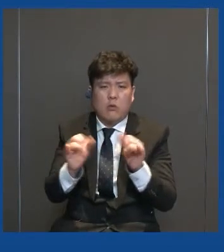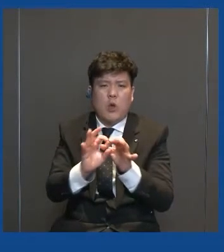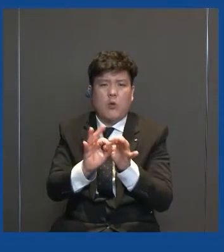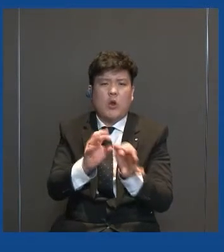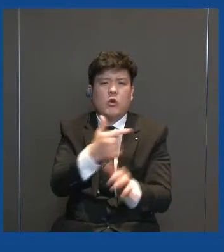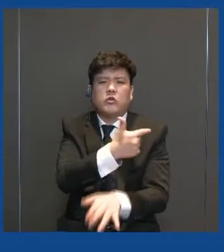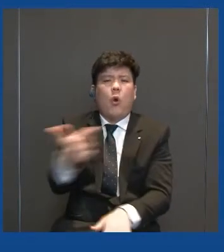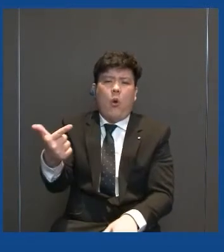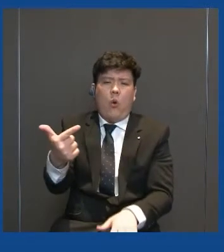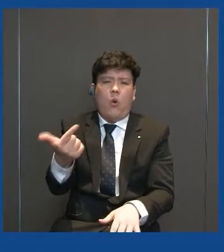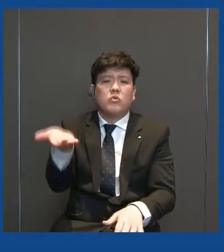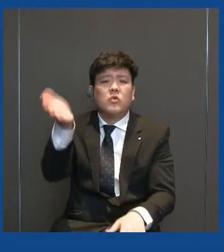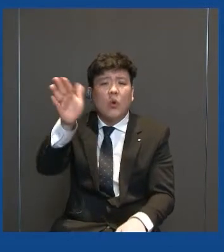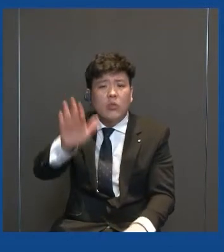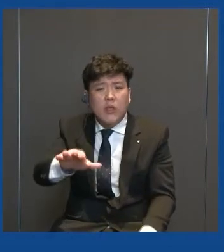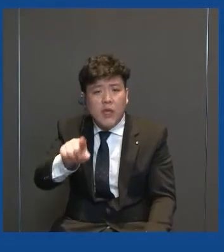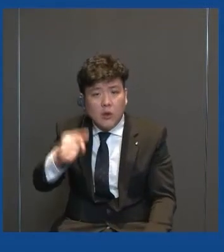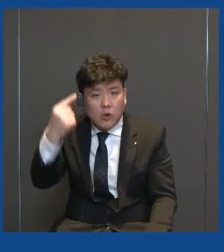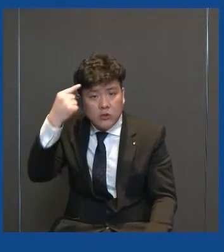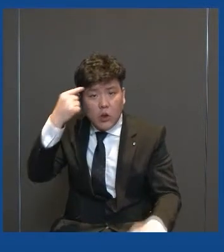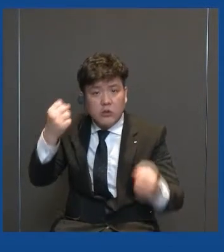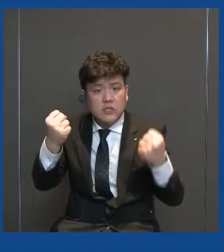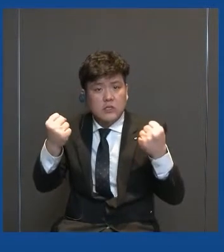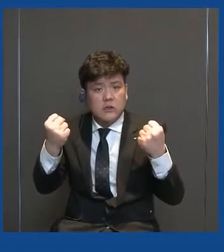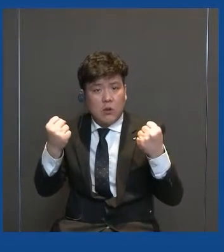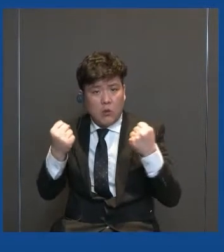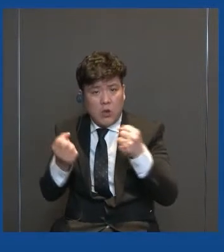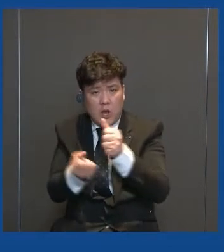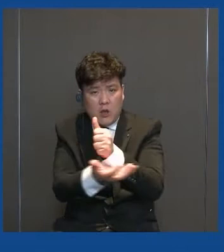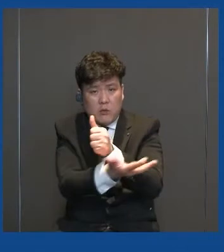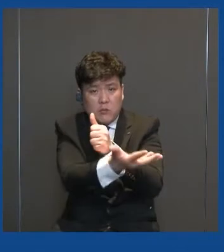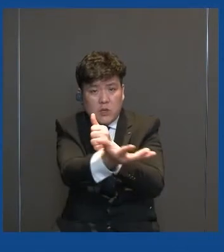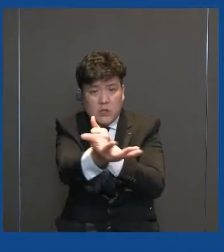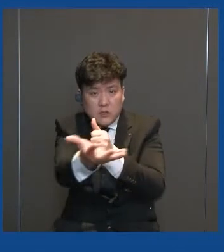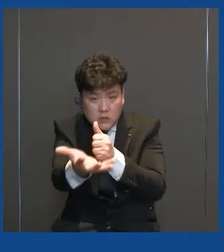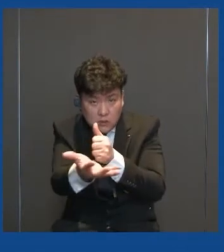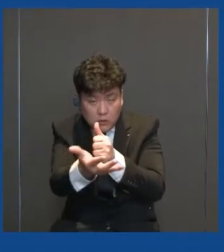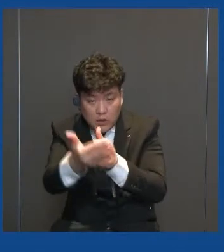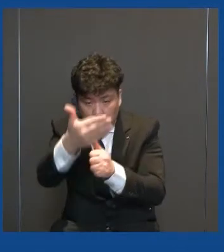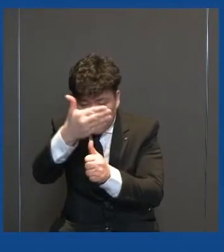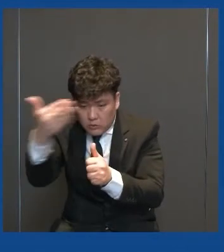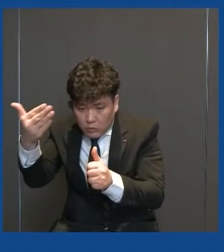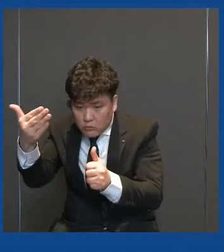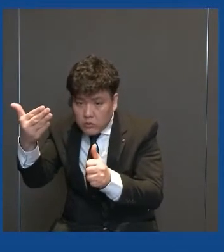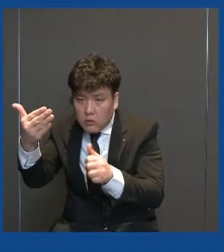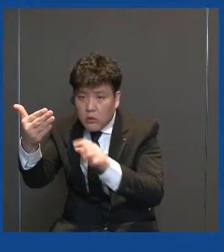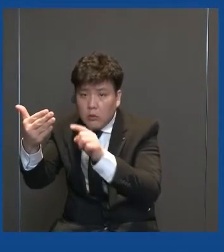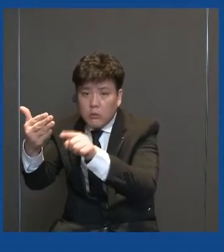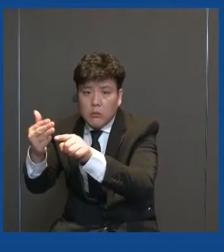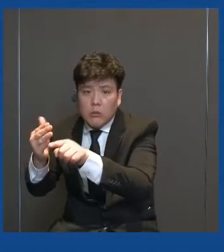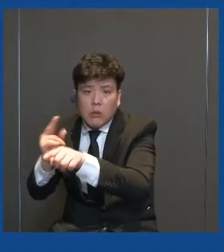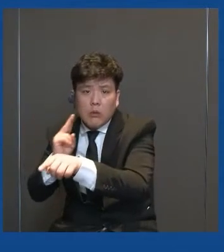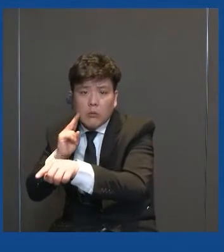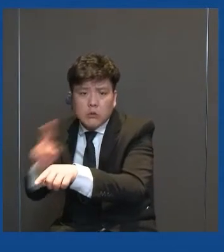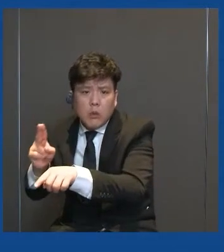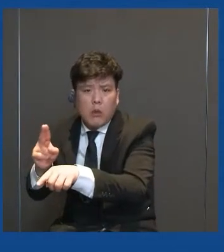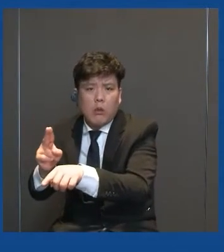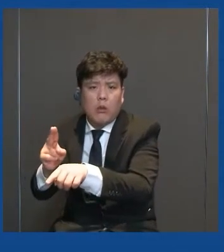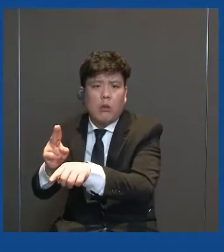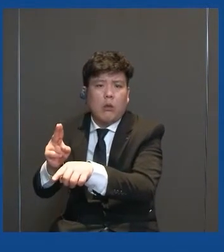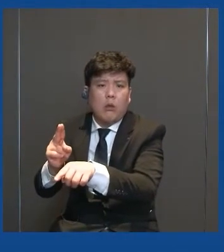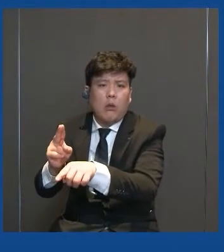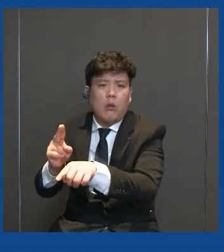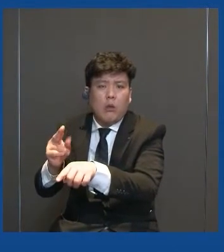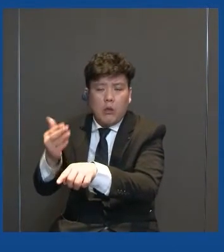the elderly said that they felt less lonely than younger people. Elderly people living at home showed